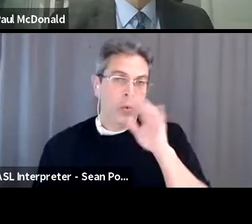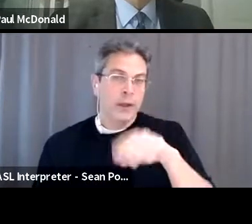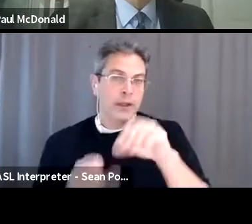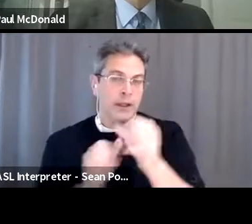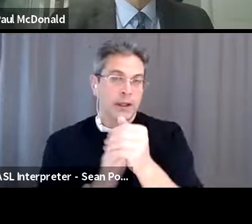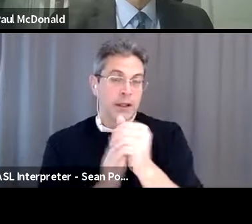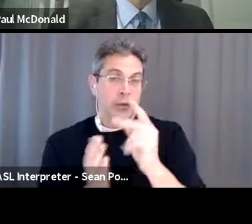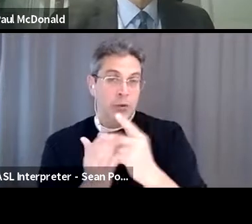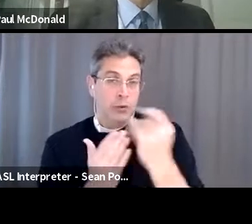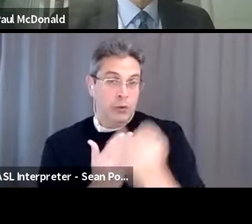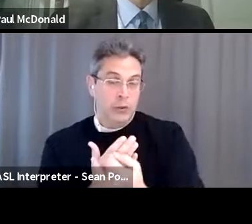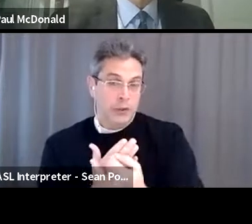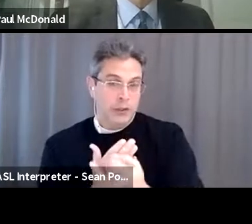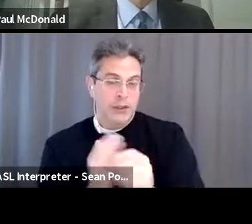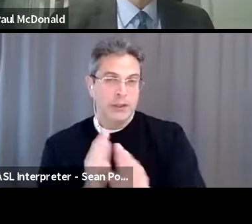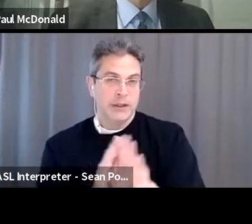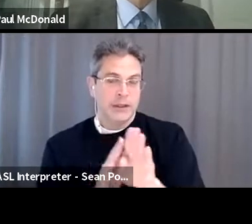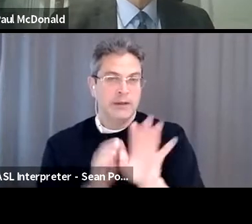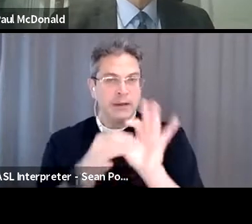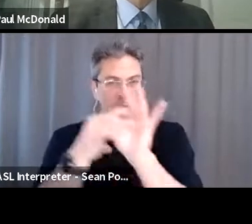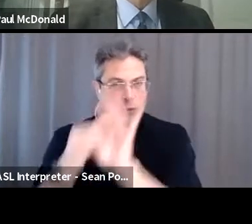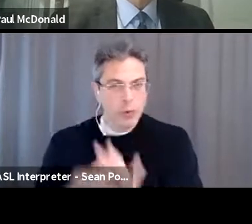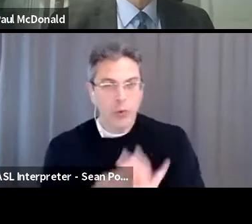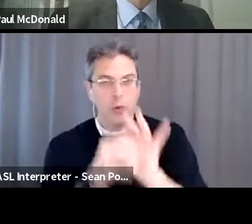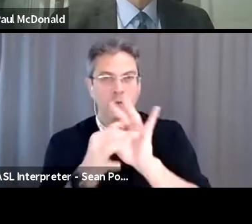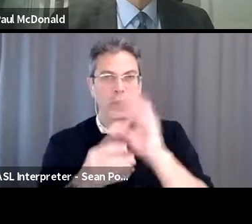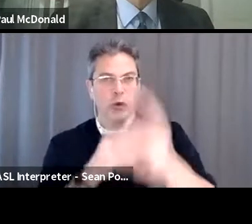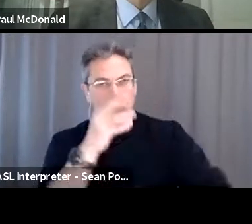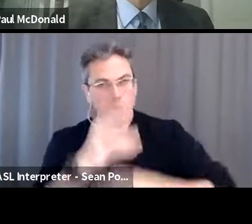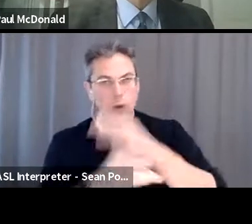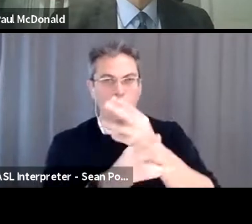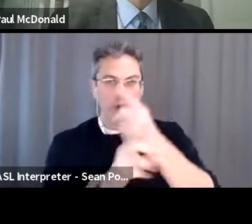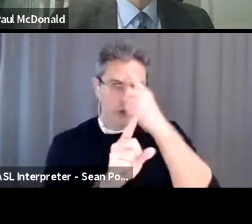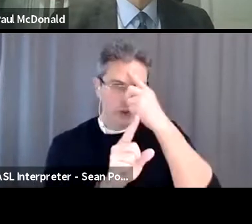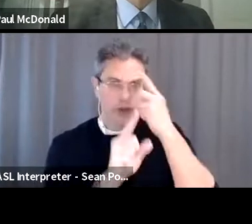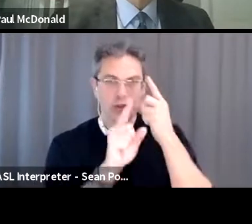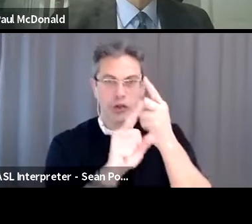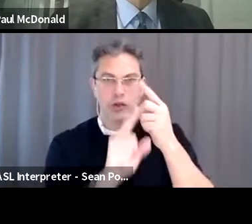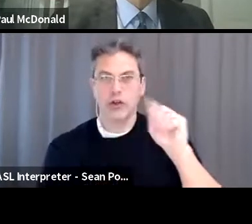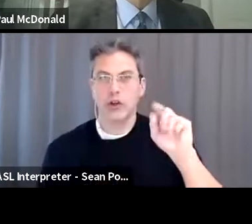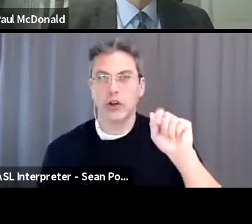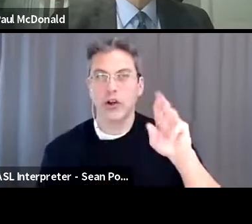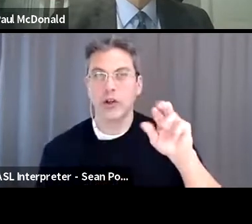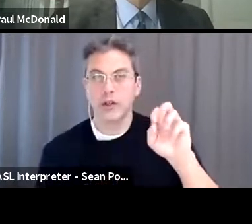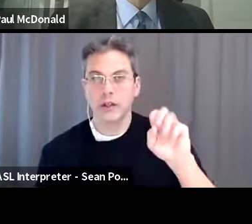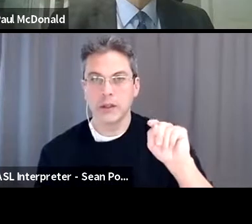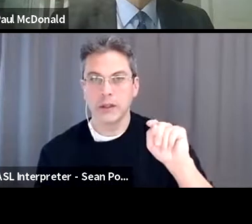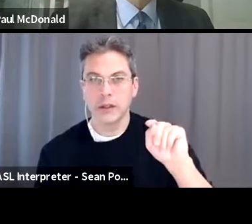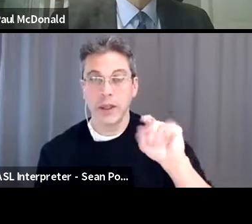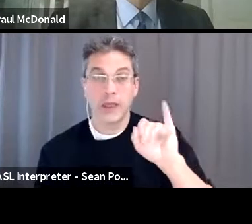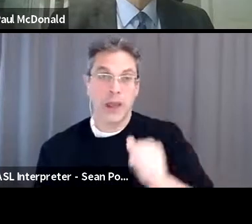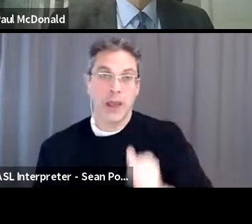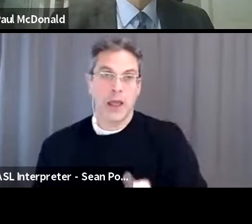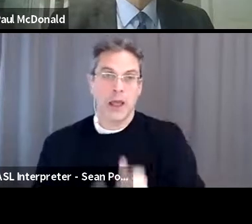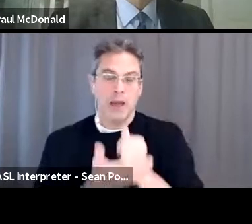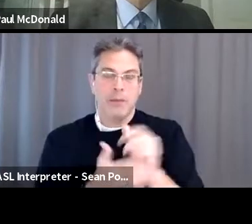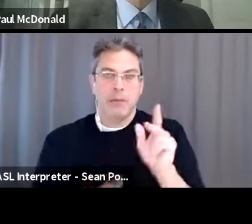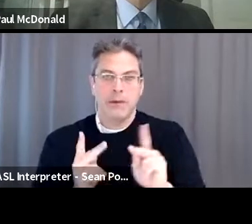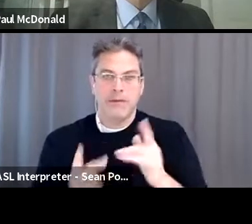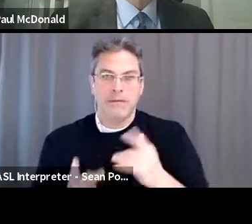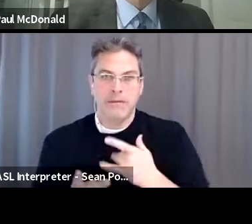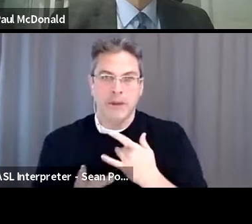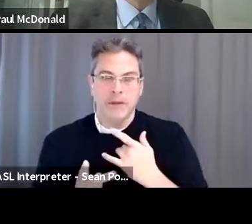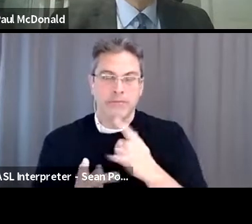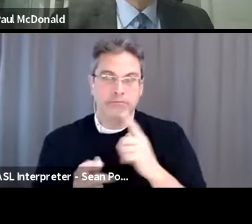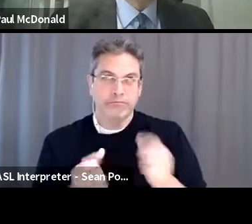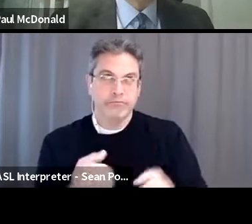a unifying global target, the kind of target that will help rally support for action on antimicrobial resistance